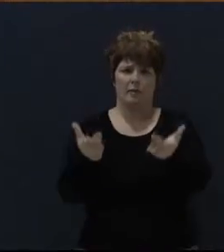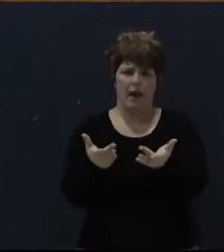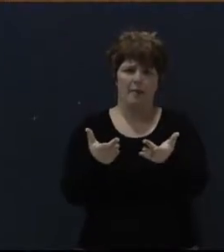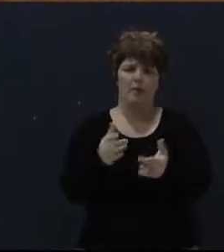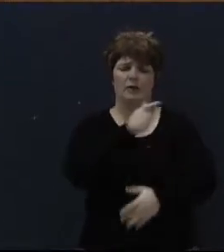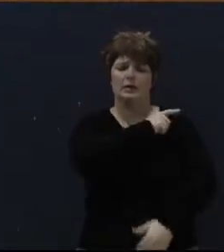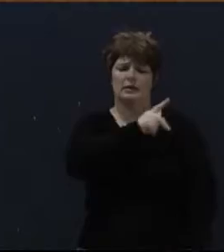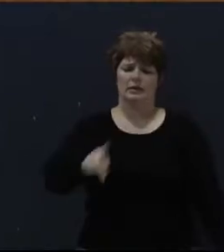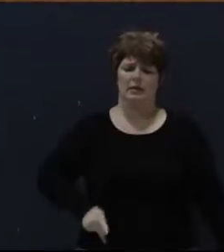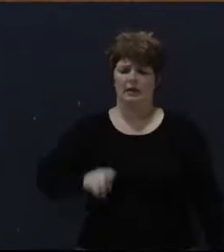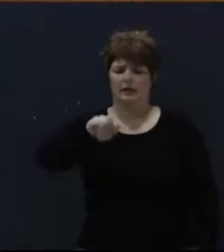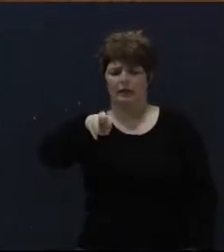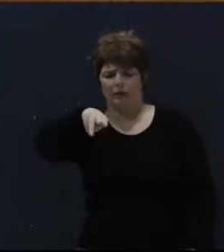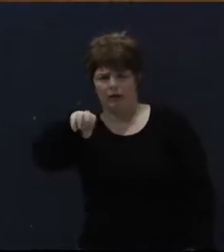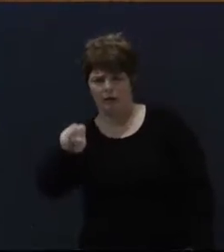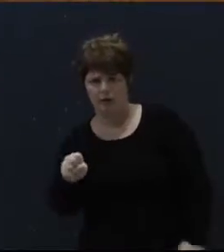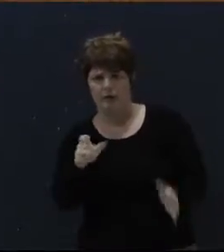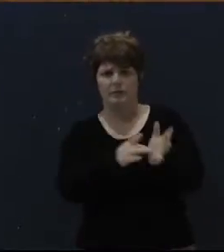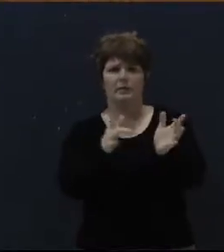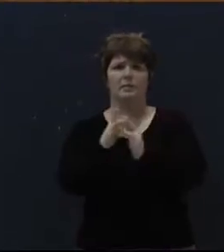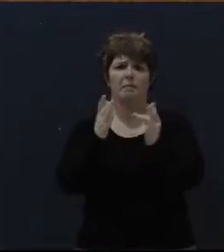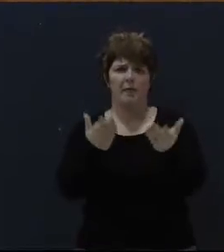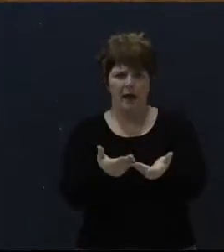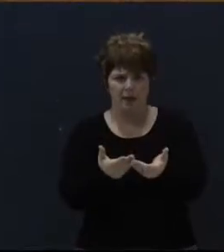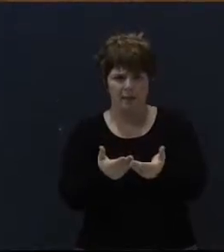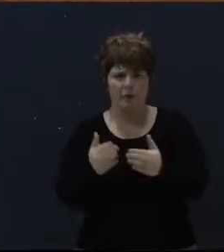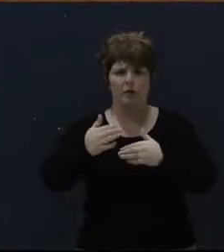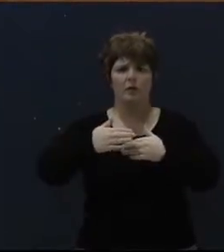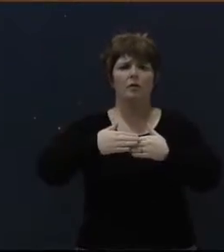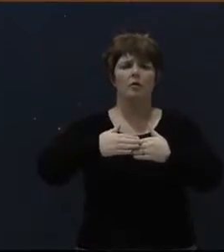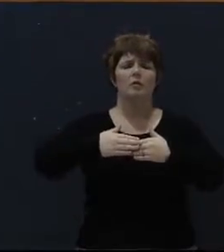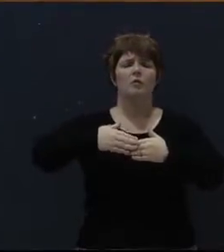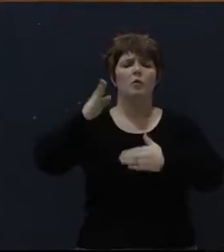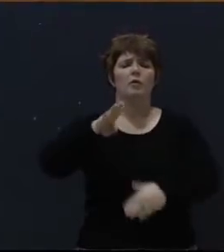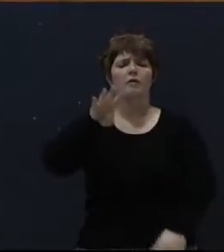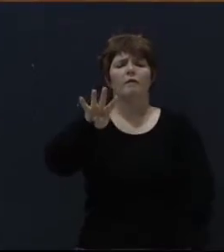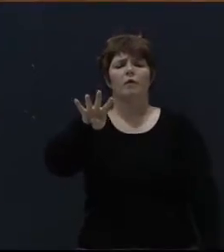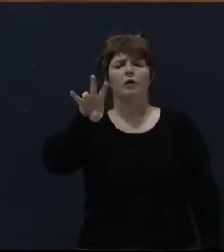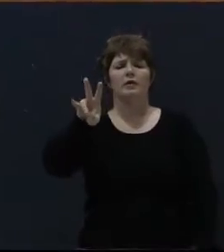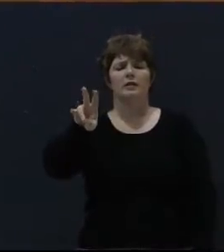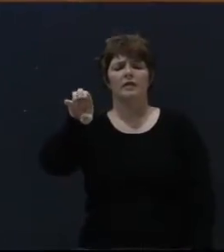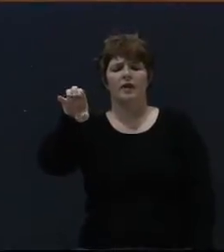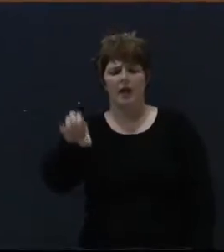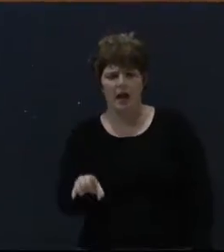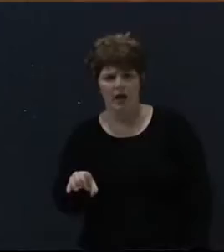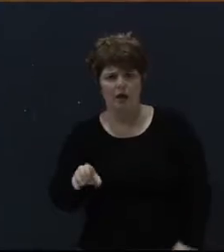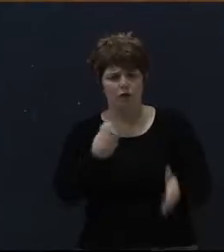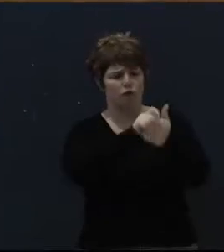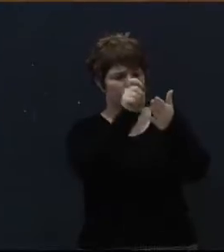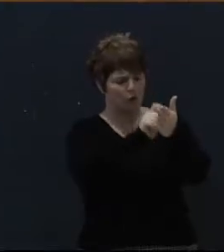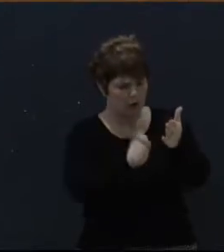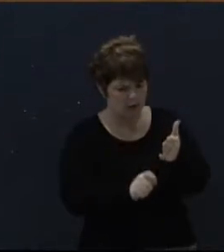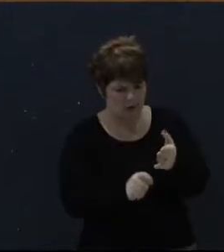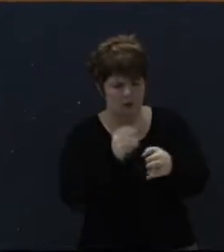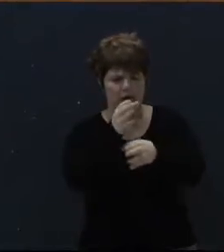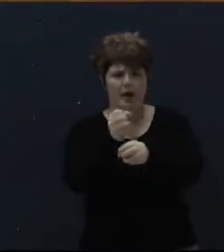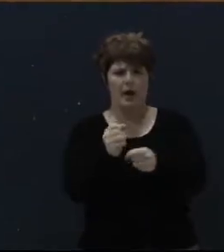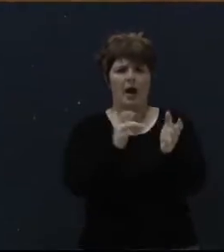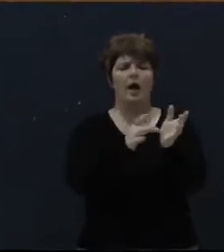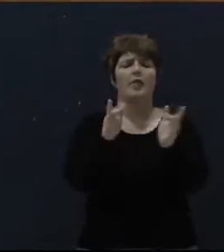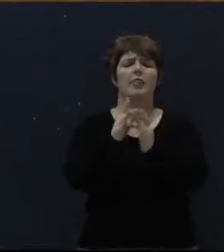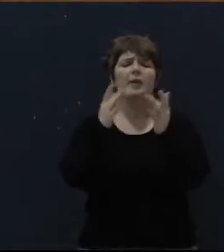Hey, listen, there's over 4,700 manuscripts where we got from that our Bible from, and they all